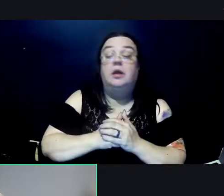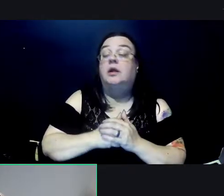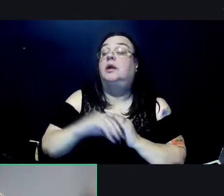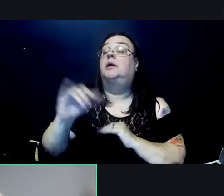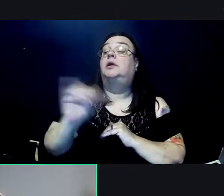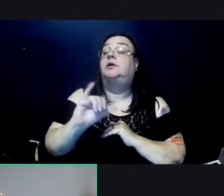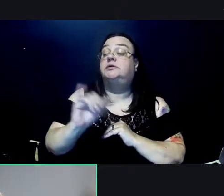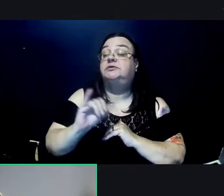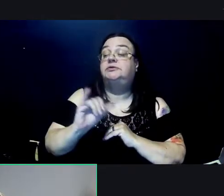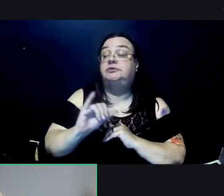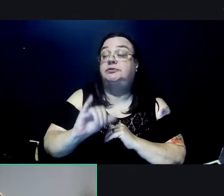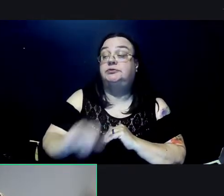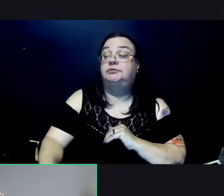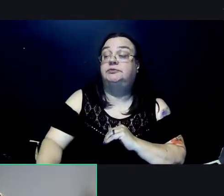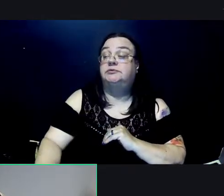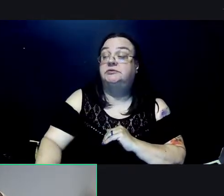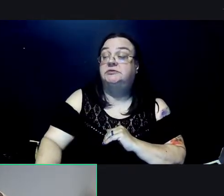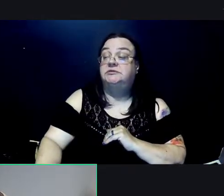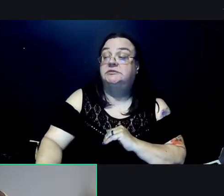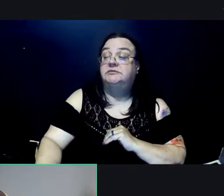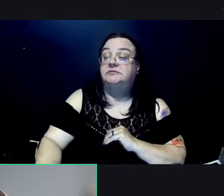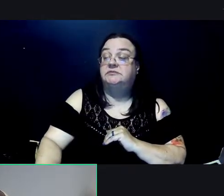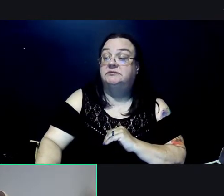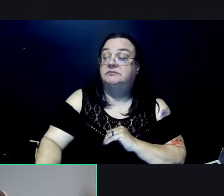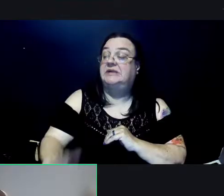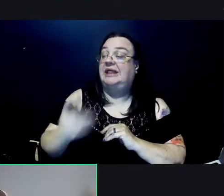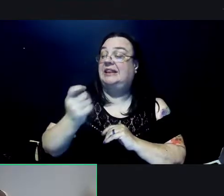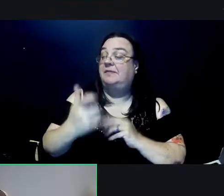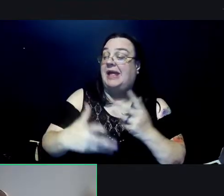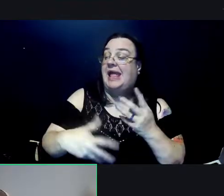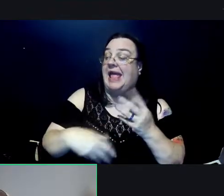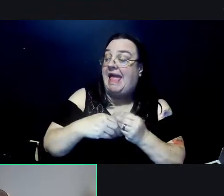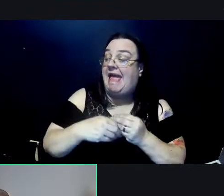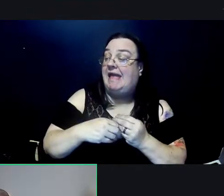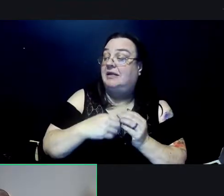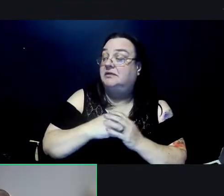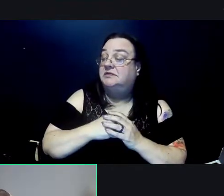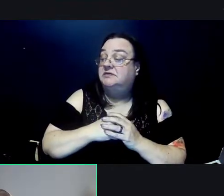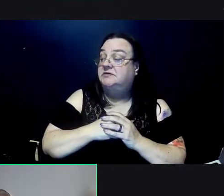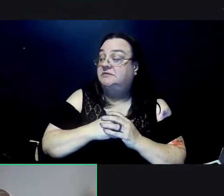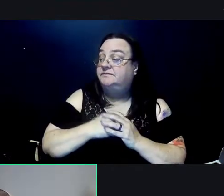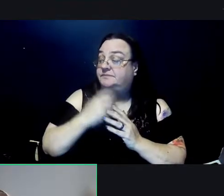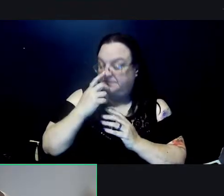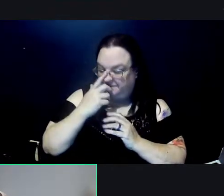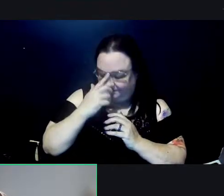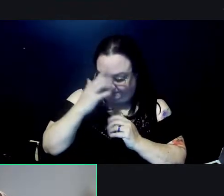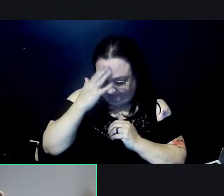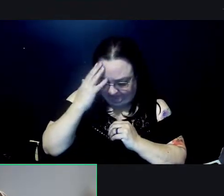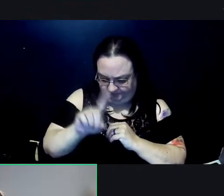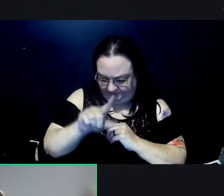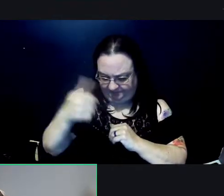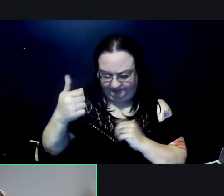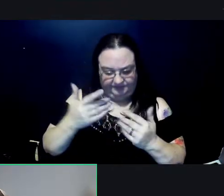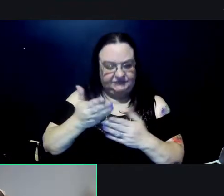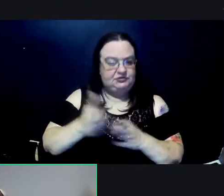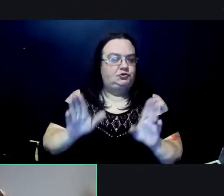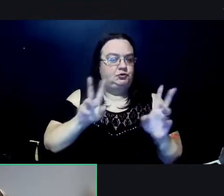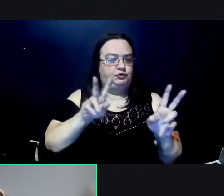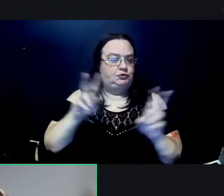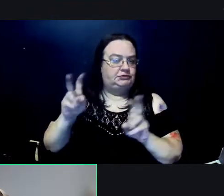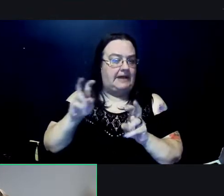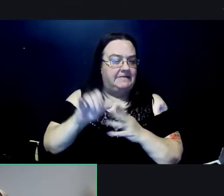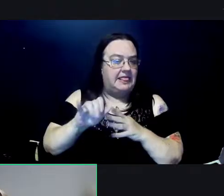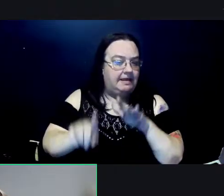Also, while a little bit of a side note, but I did want to mention, though, one of the other general topics that come up